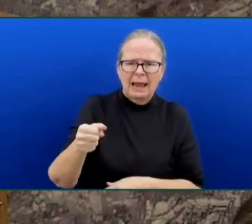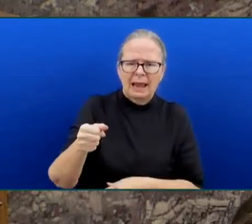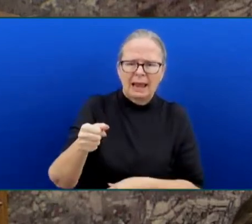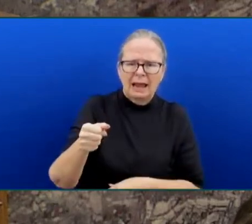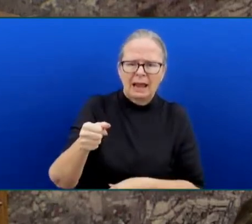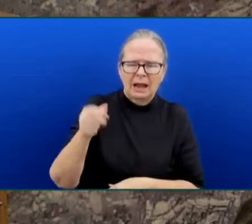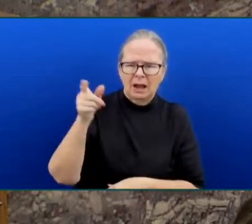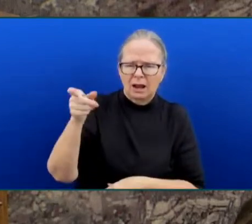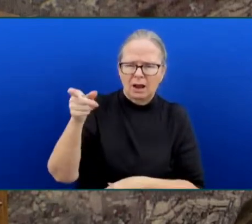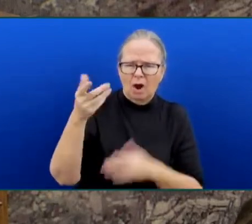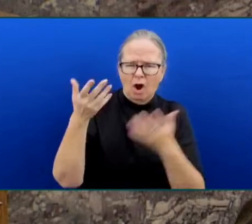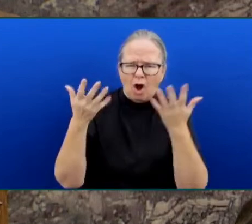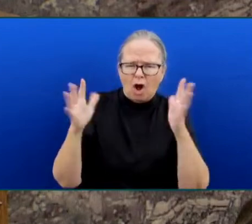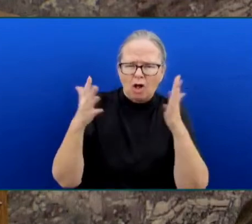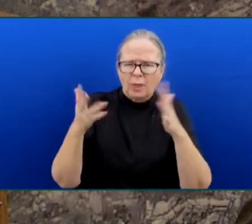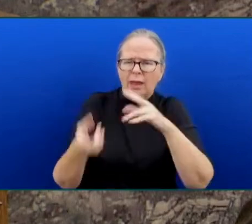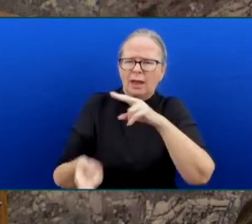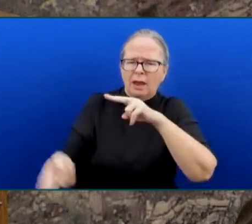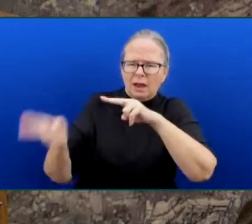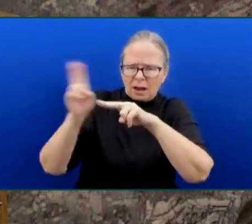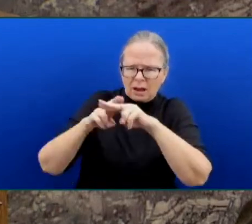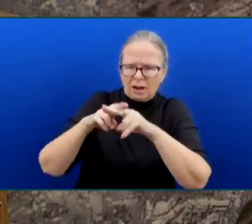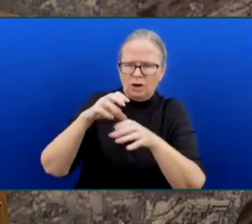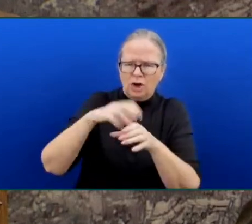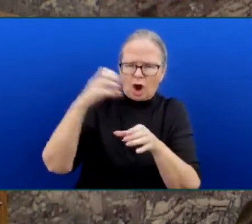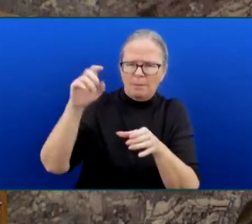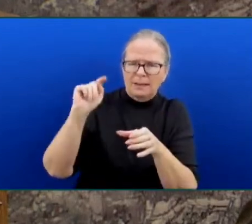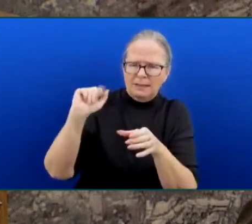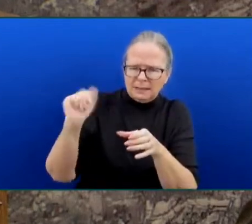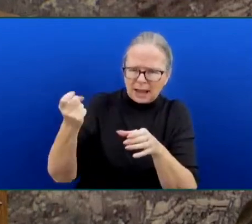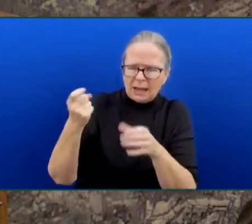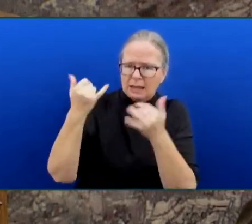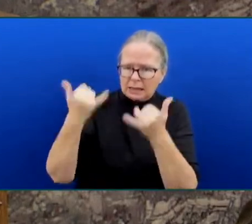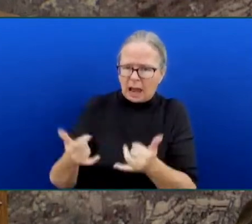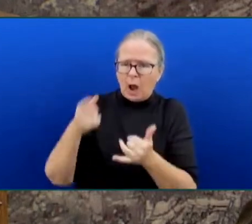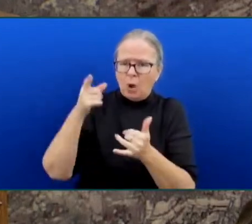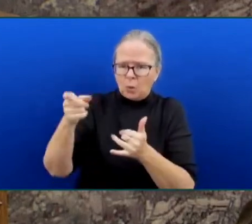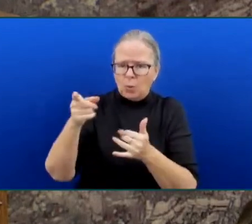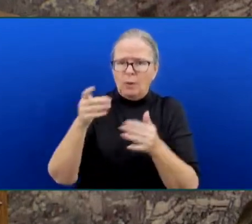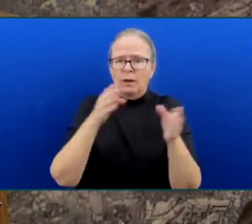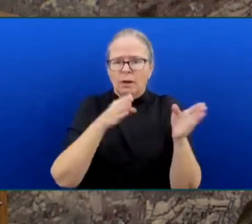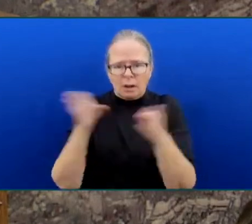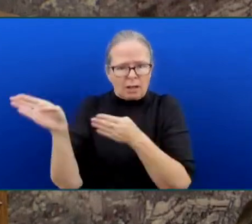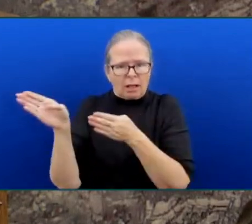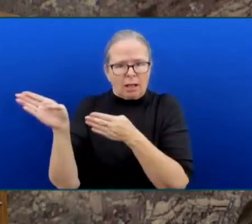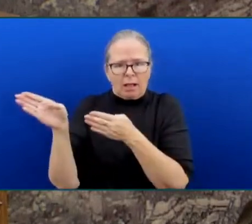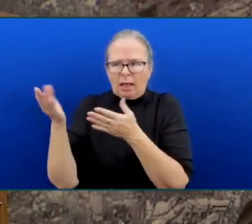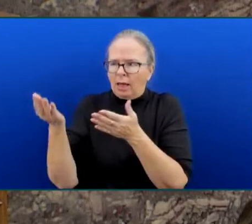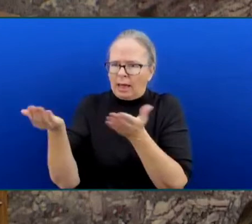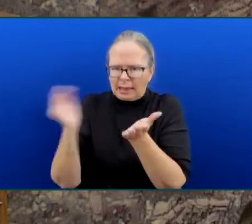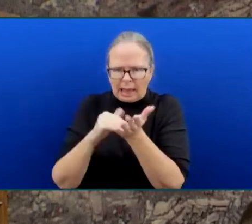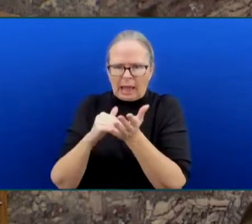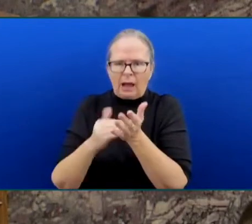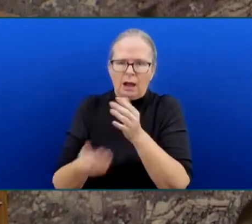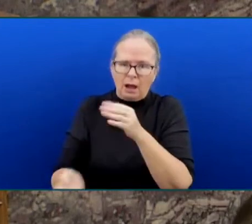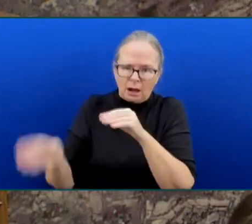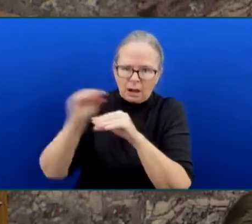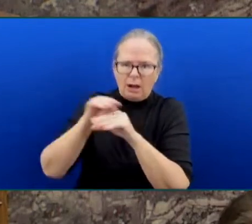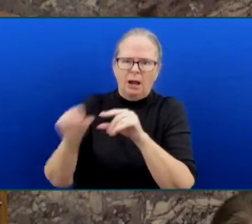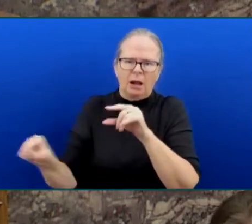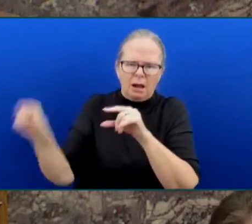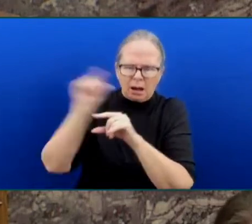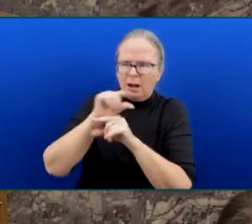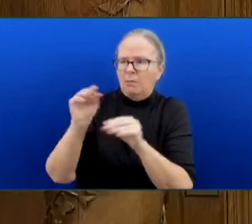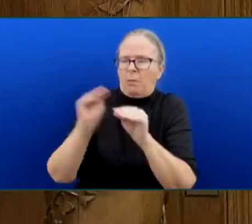up this tax, will the Premier confirm his next move is to more than triple the carbon tax on home heating? Hear, hear.